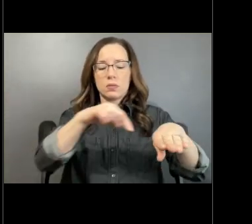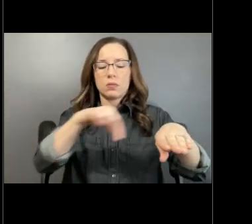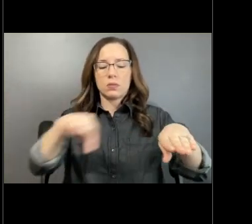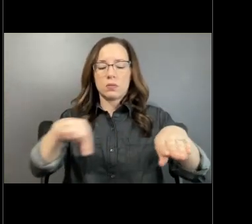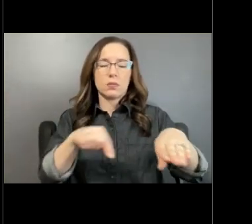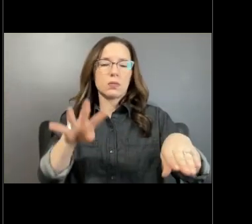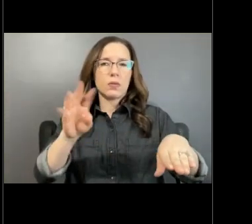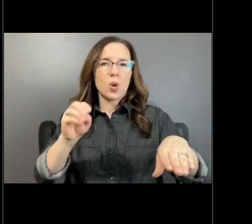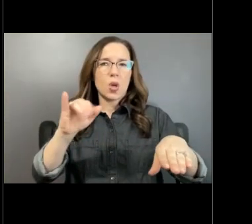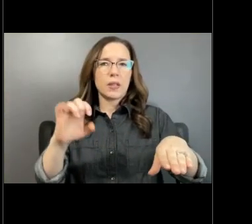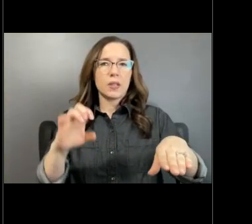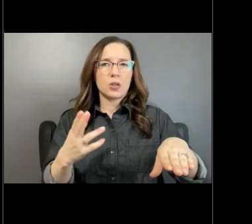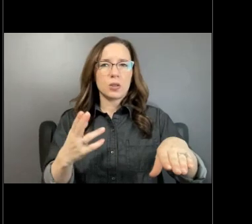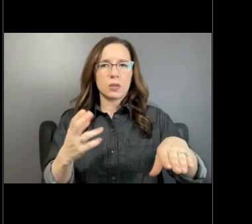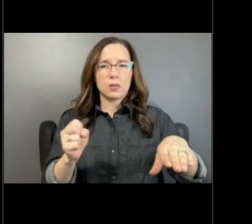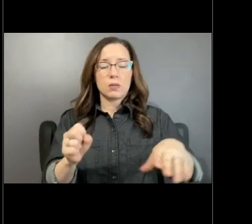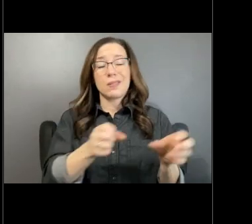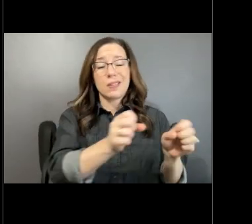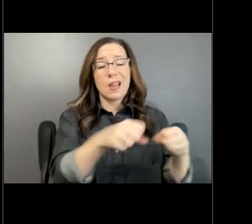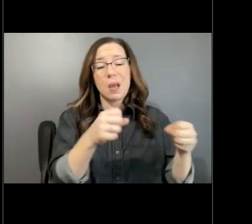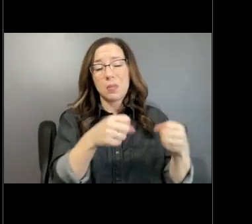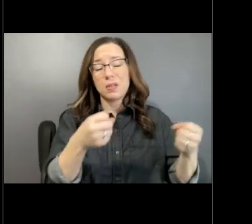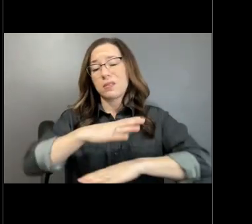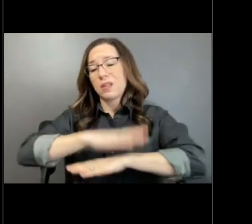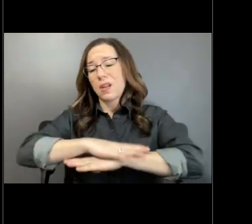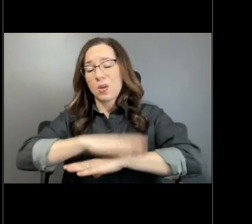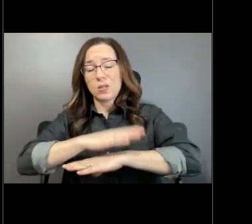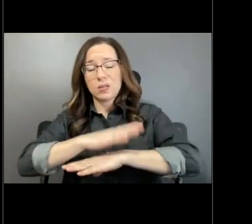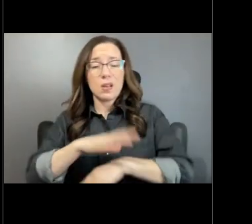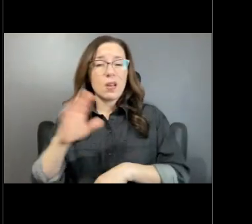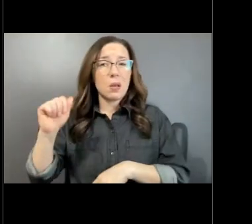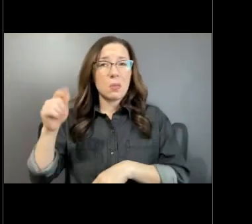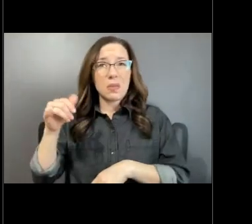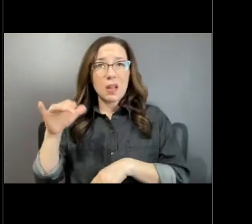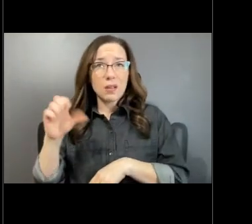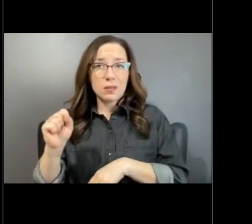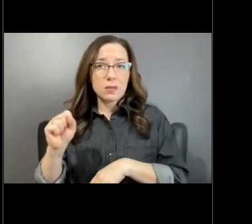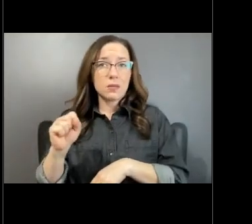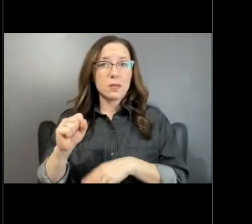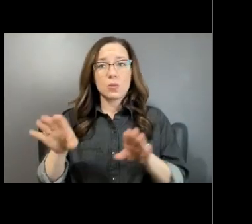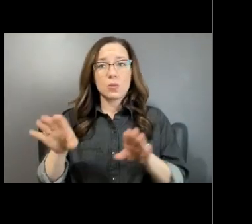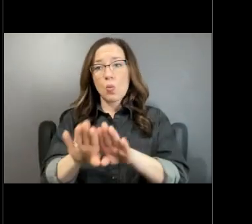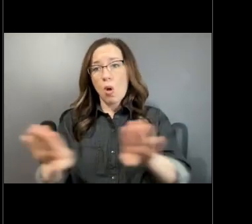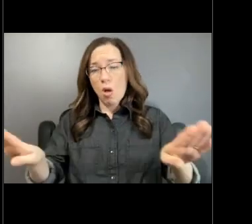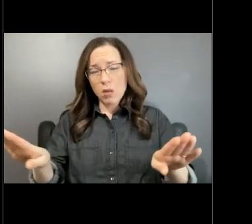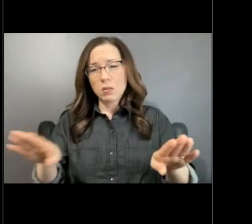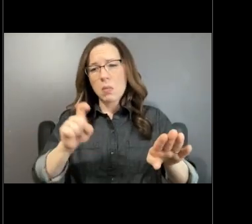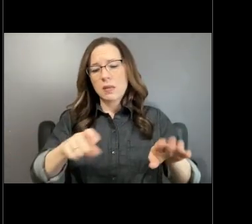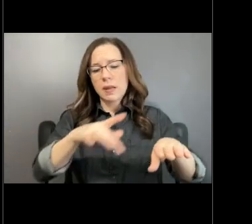opposing cabinets, countertops, appliances, and walls.